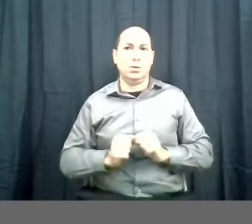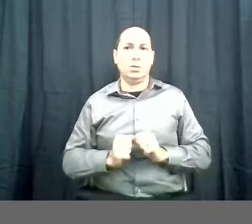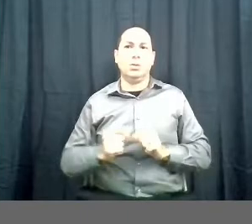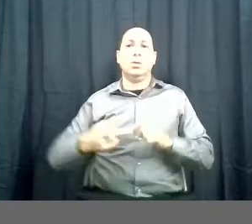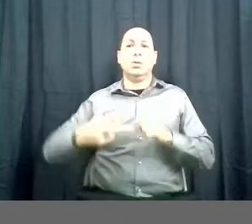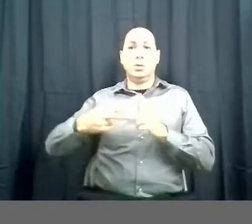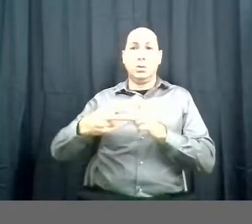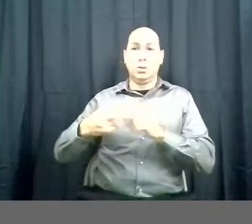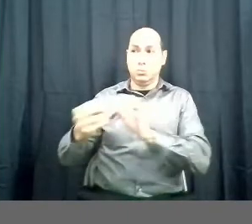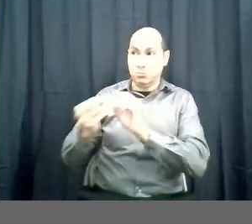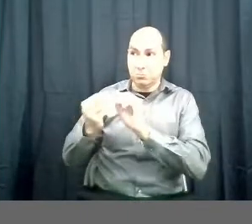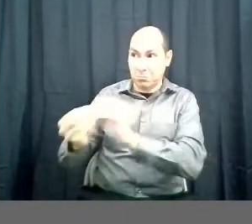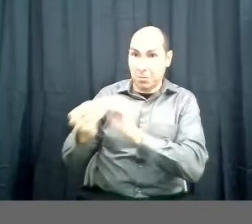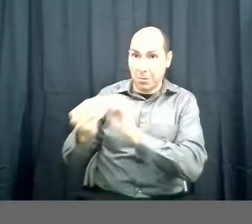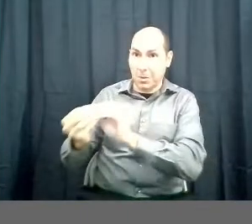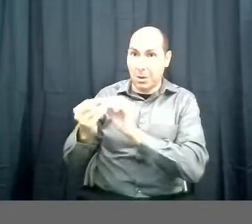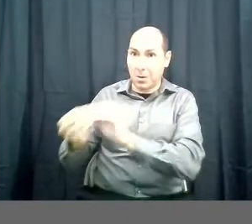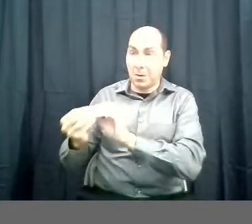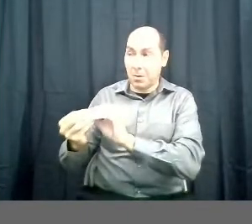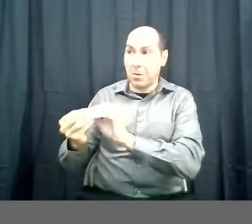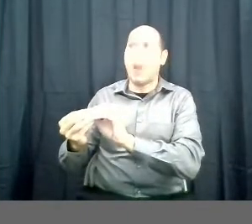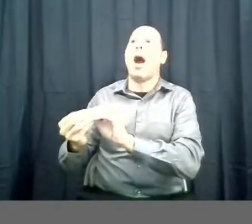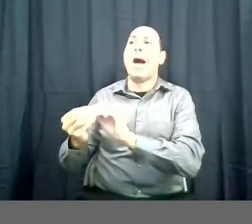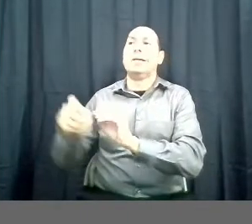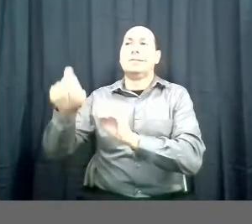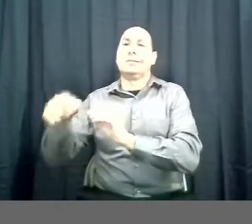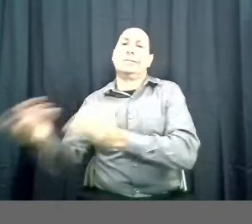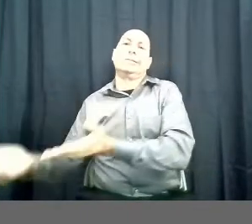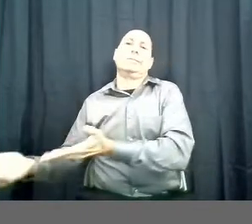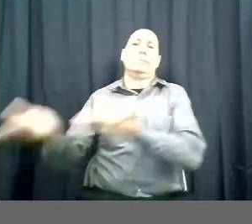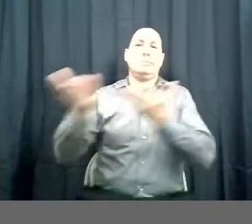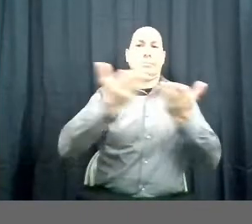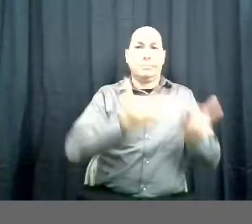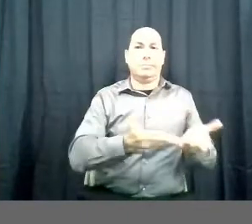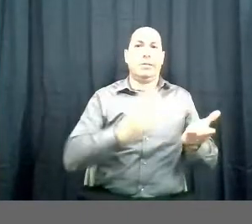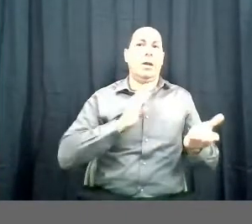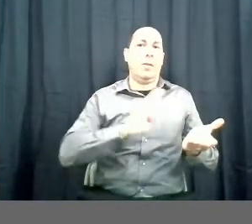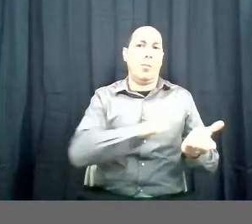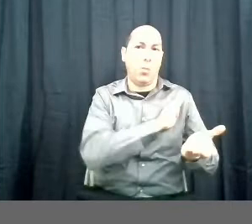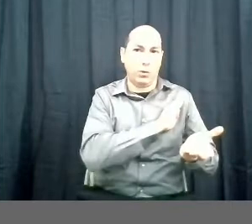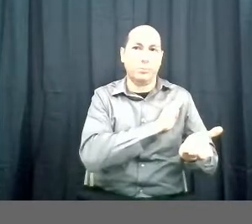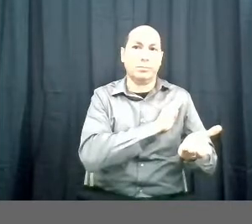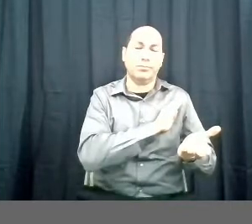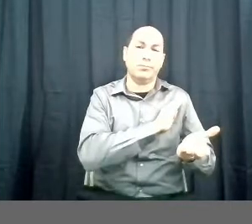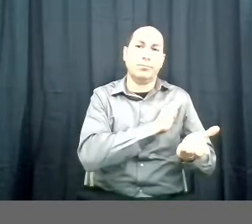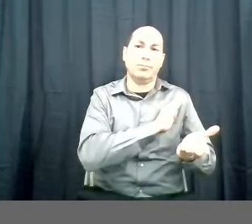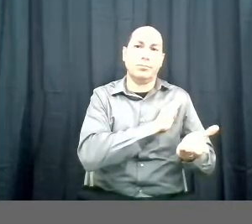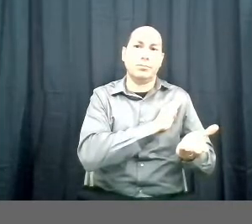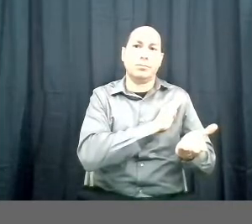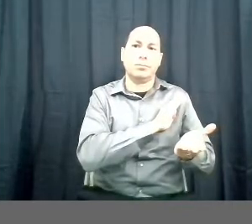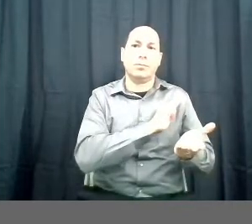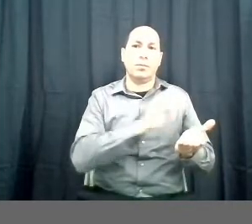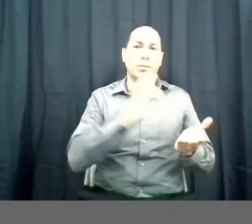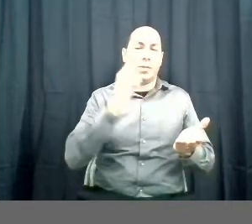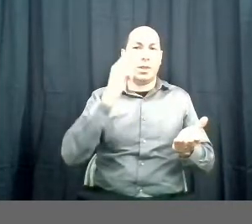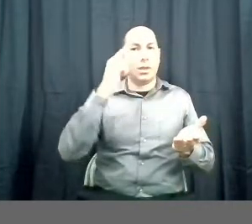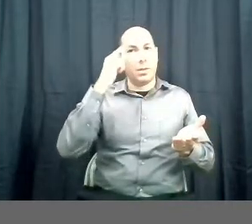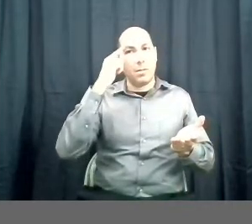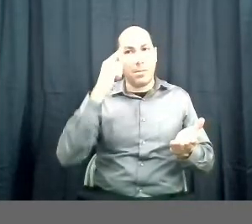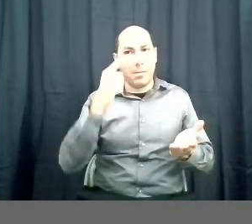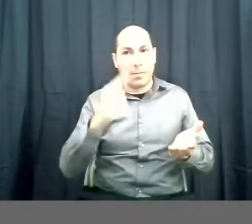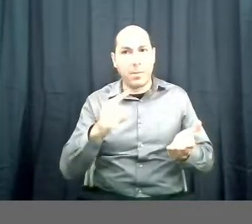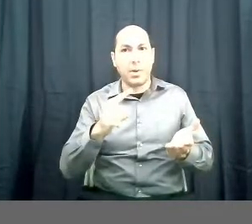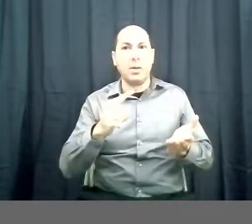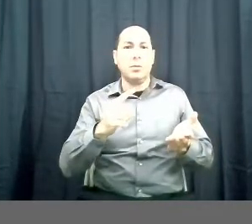these negotiations, we have to come back to you, to the board, to seek any